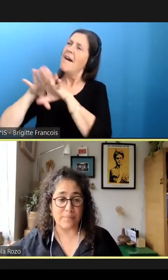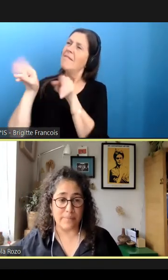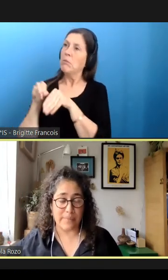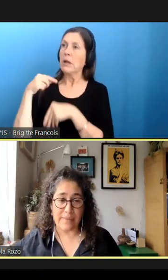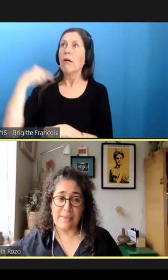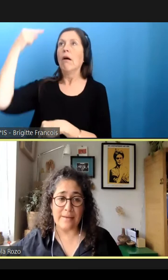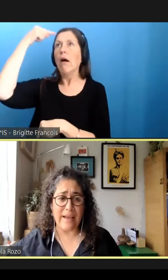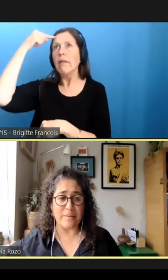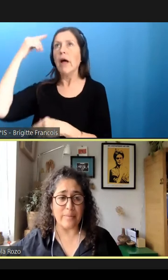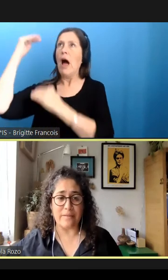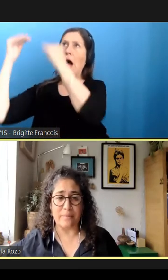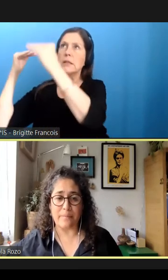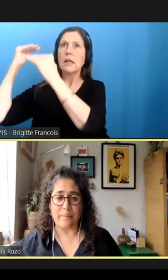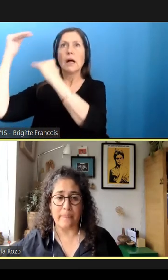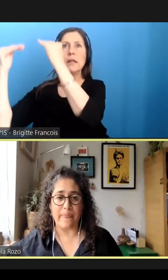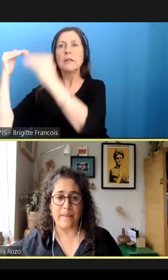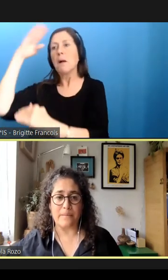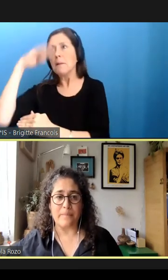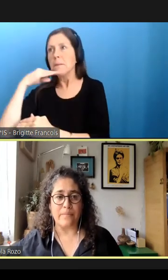approach. Next, please.